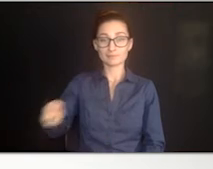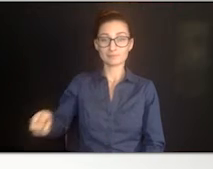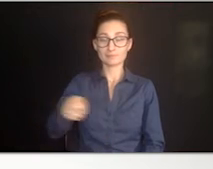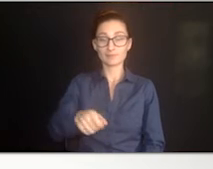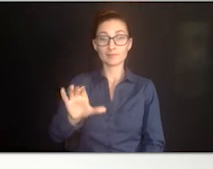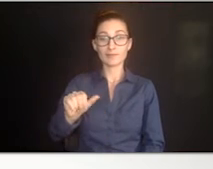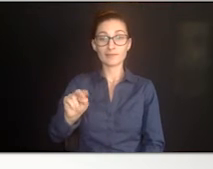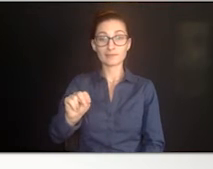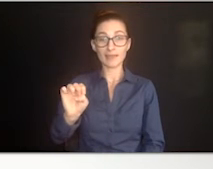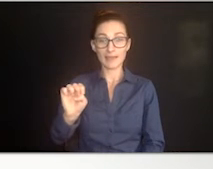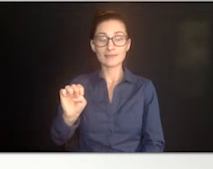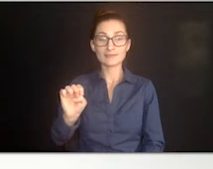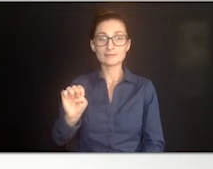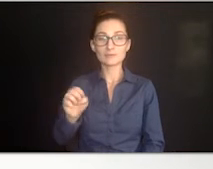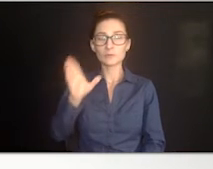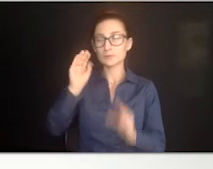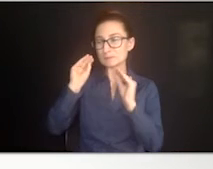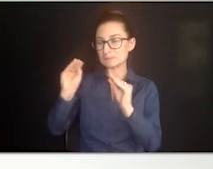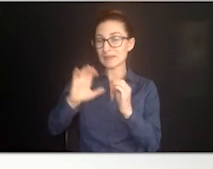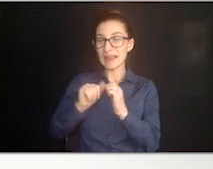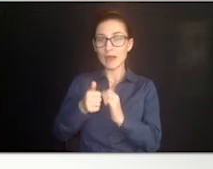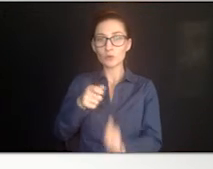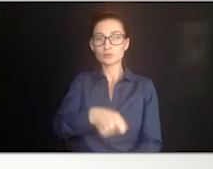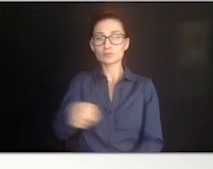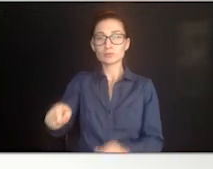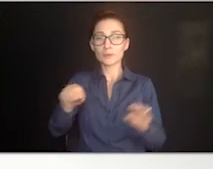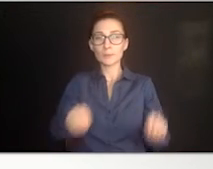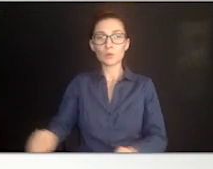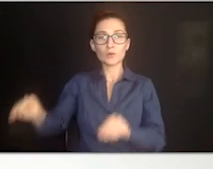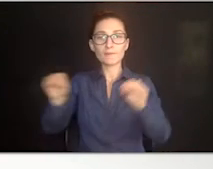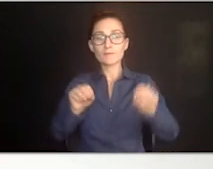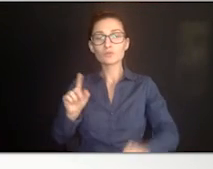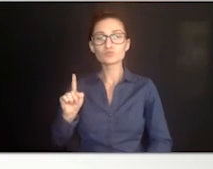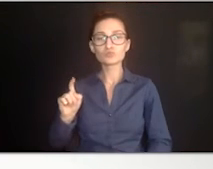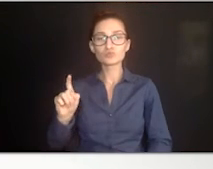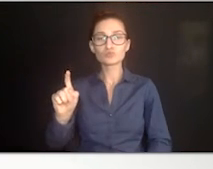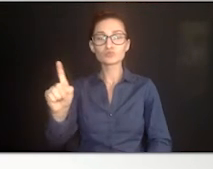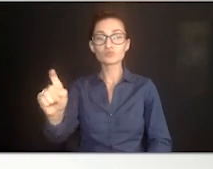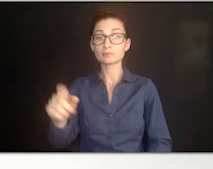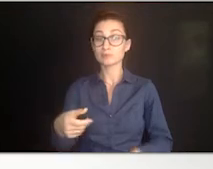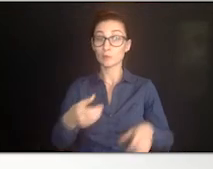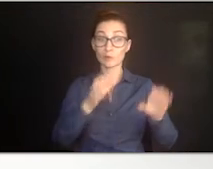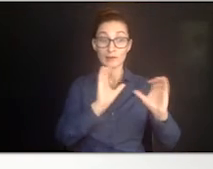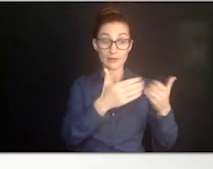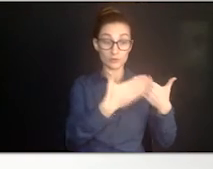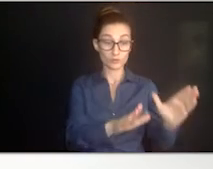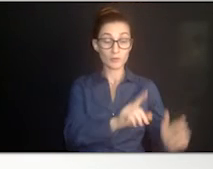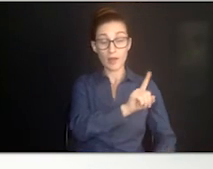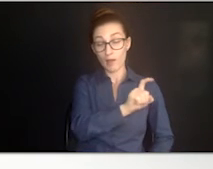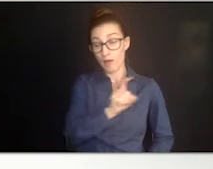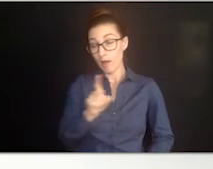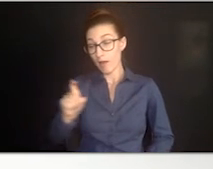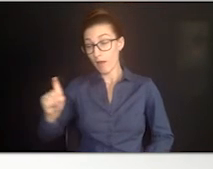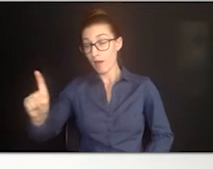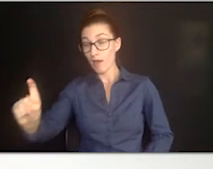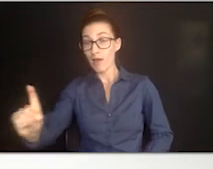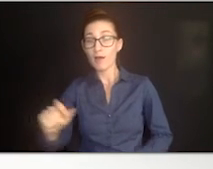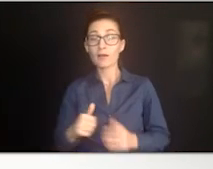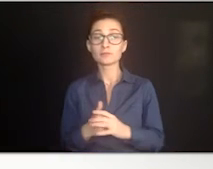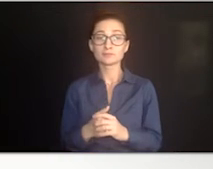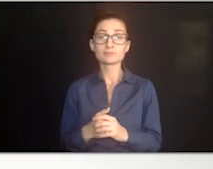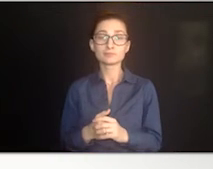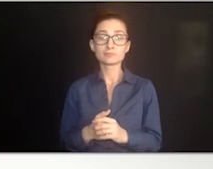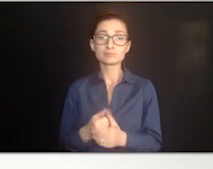play. They are taught how to move, how to travel, how to get from class to class. Eventually, when